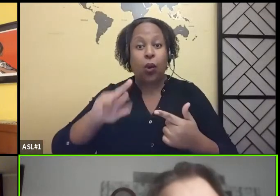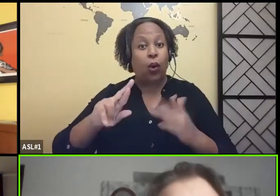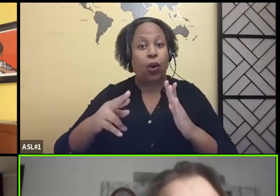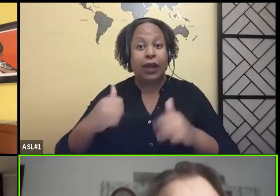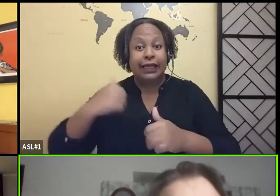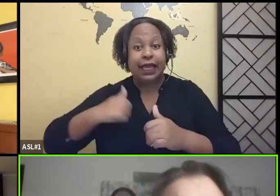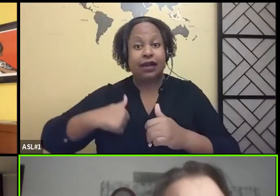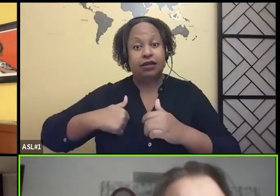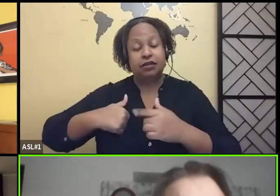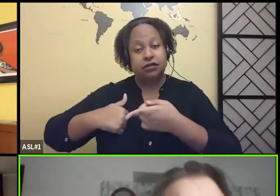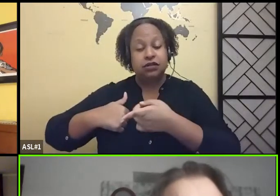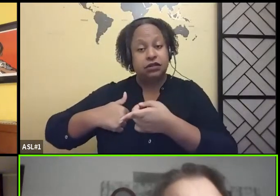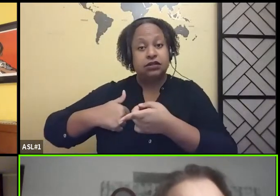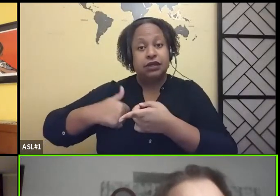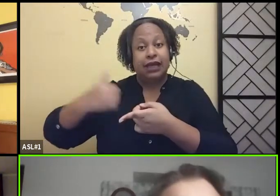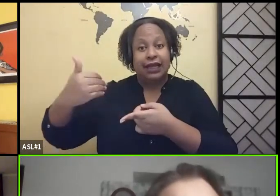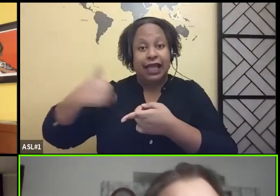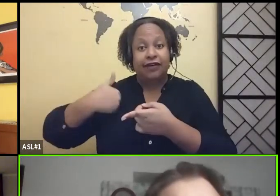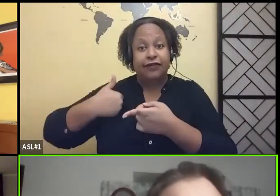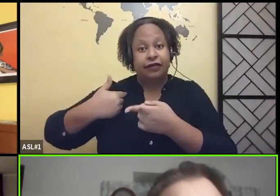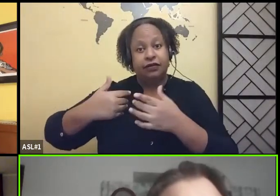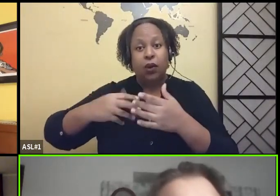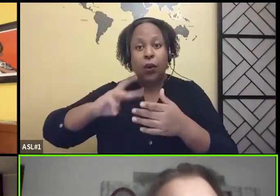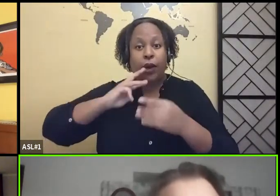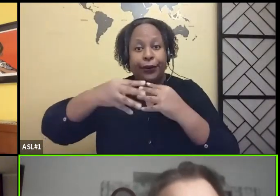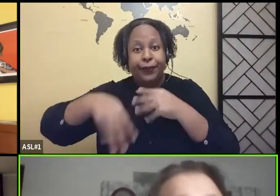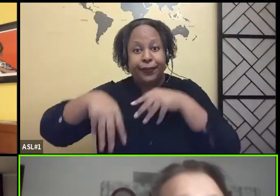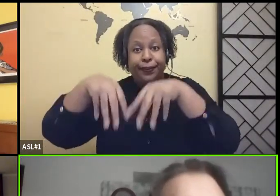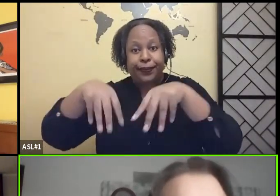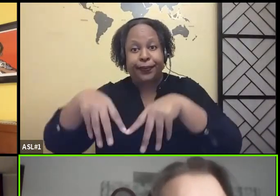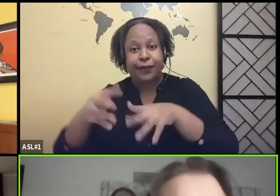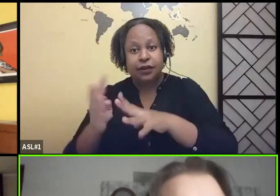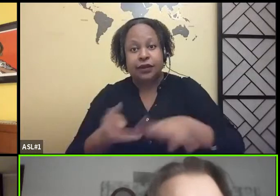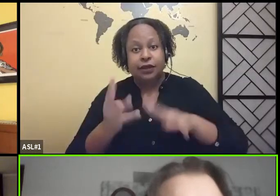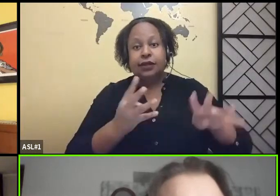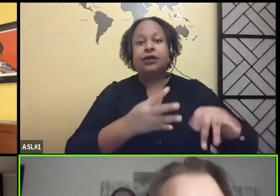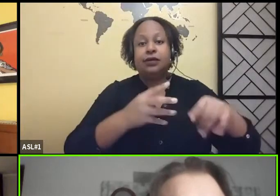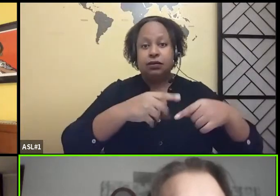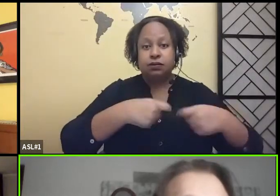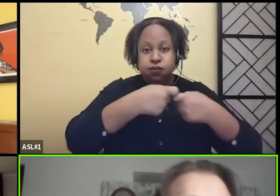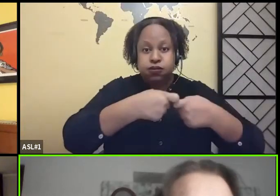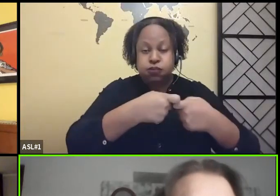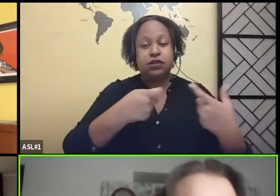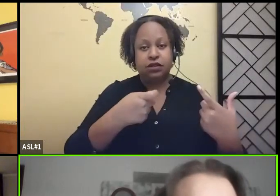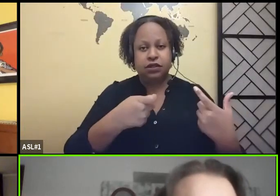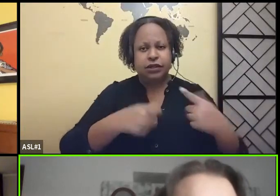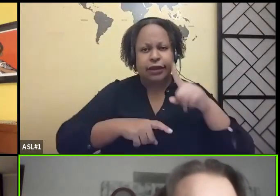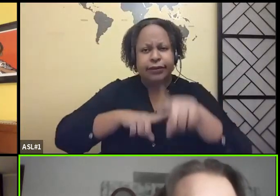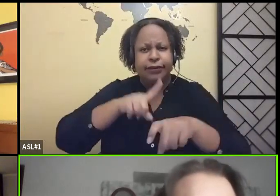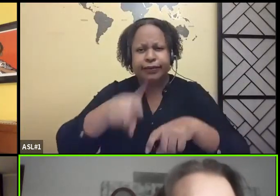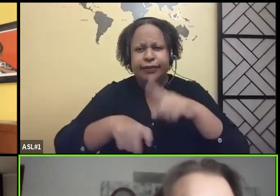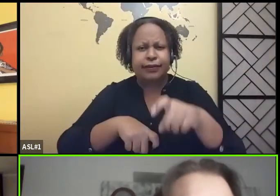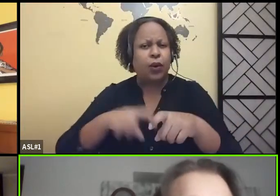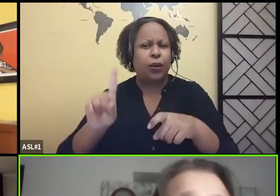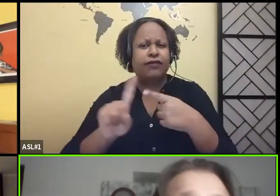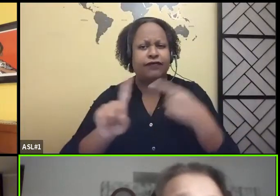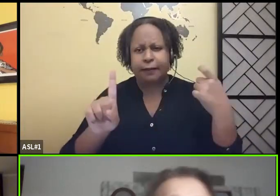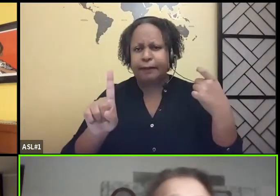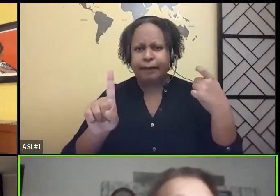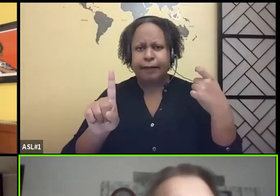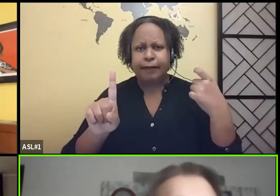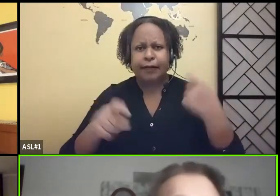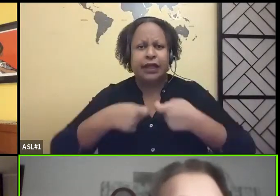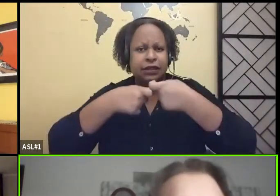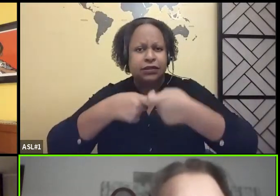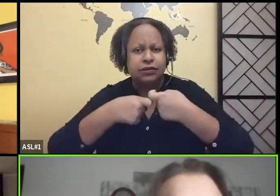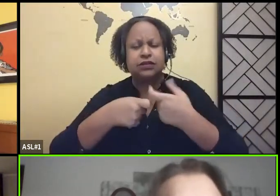power? You know, those kind of questions are questions that should be asked. That should be asked, you know, because absent